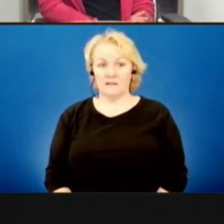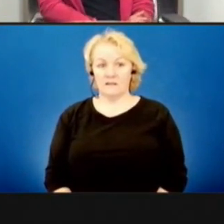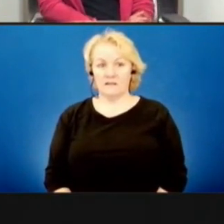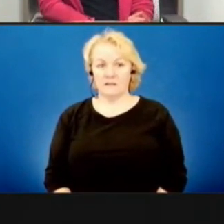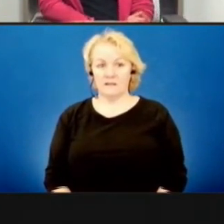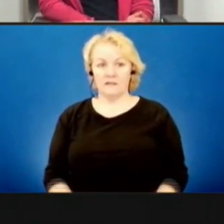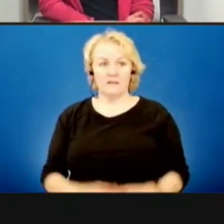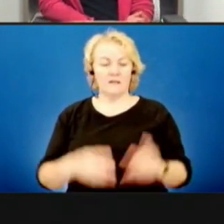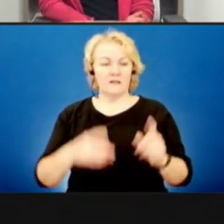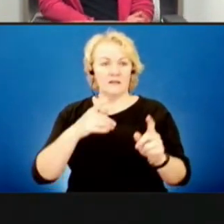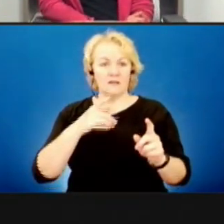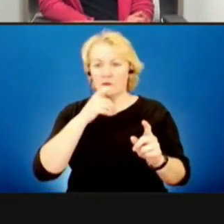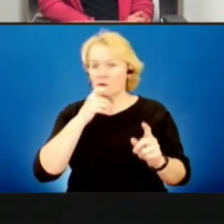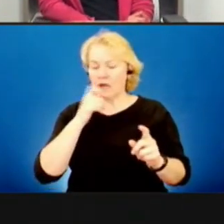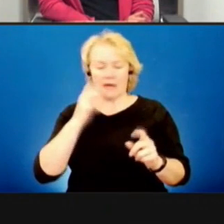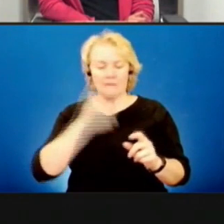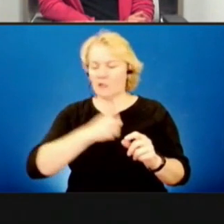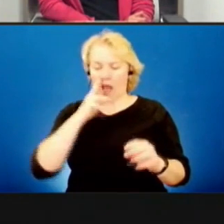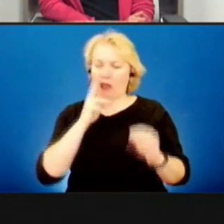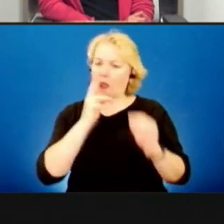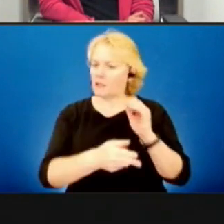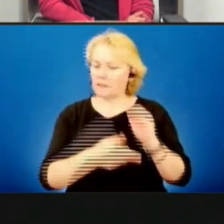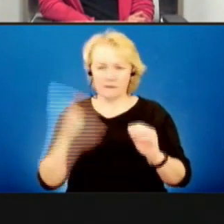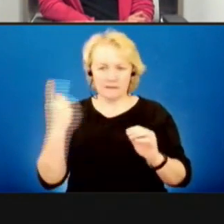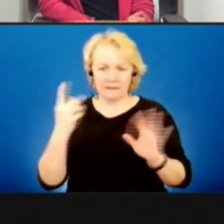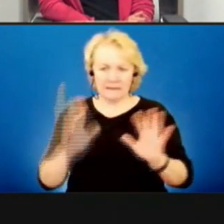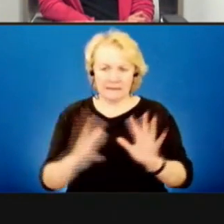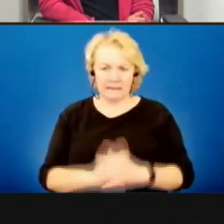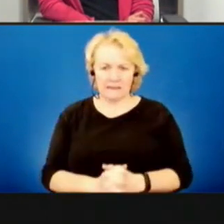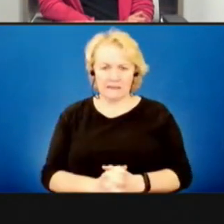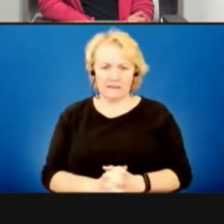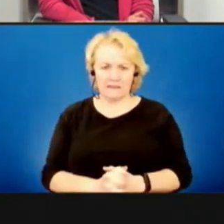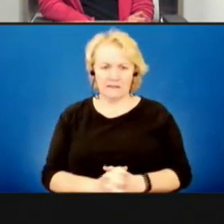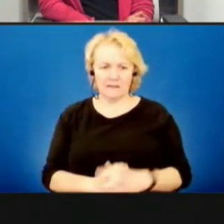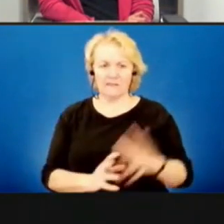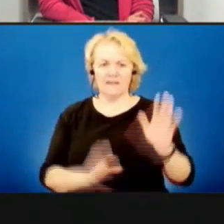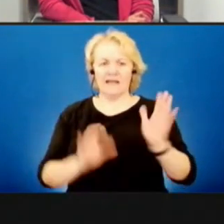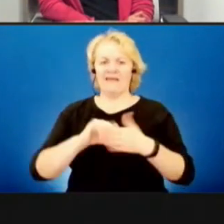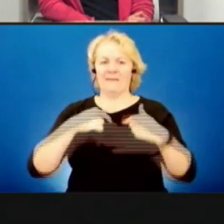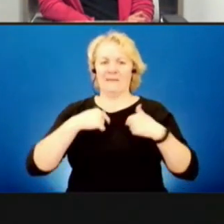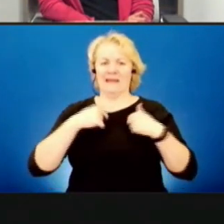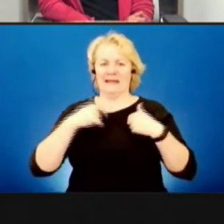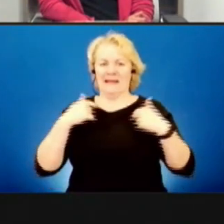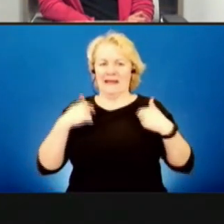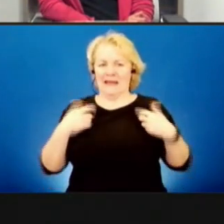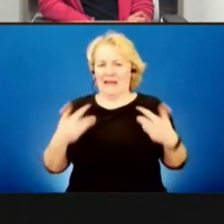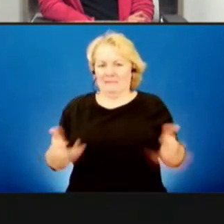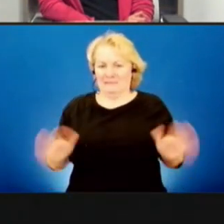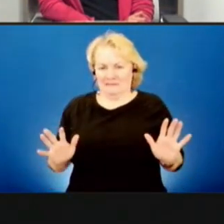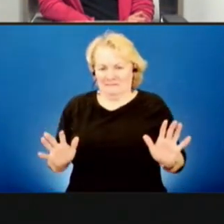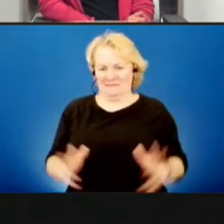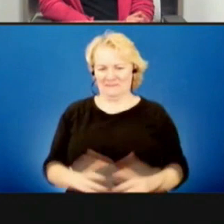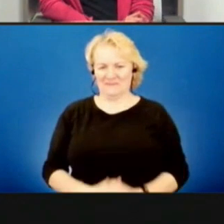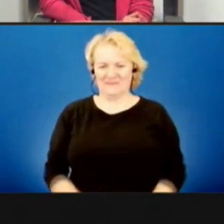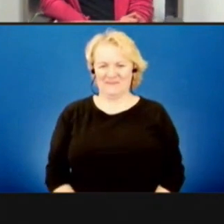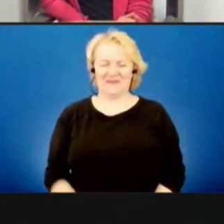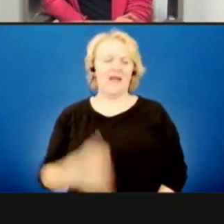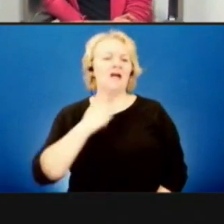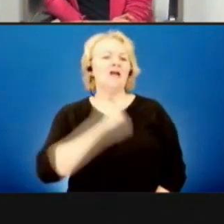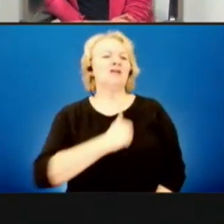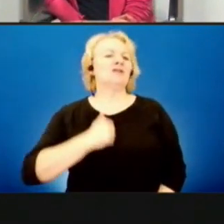Who was going to speak? I'm sorry, I interrupted somebody. That was me, but I'm good. I'm done. Sorry, it was